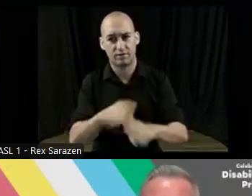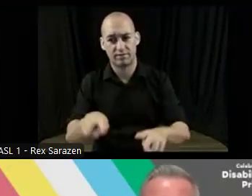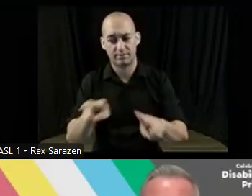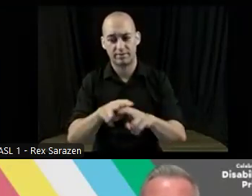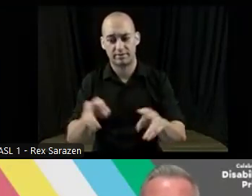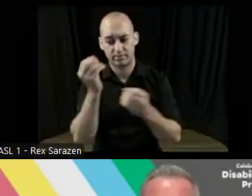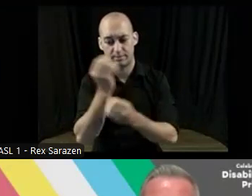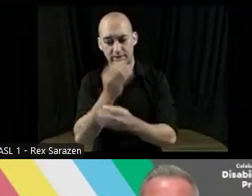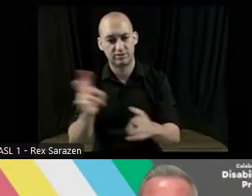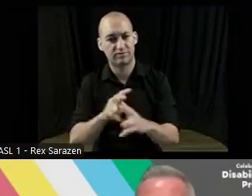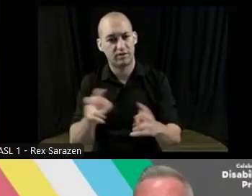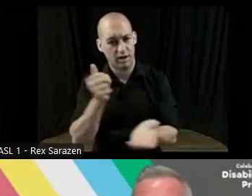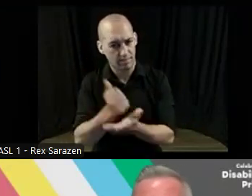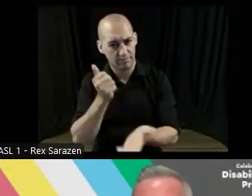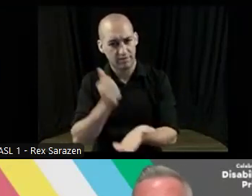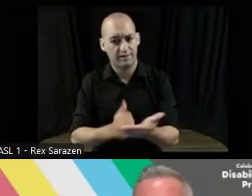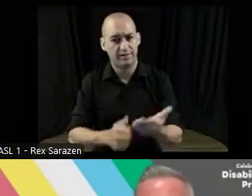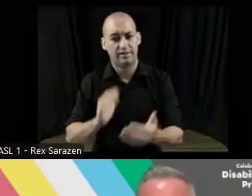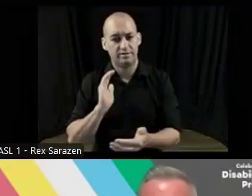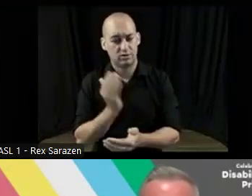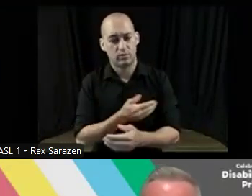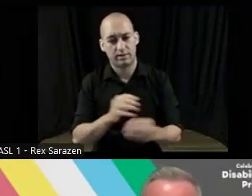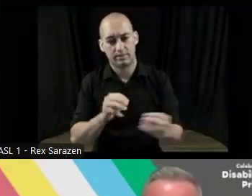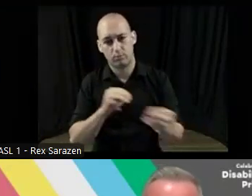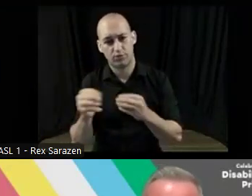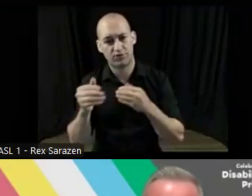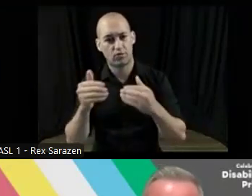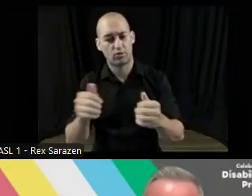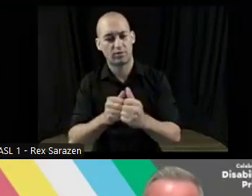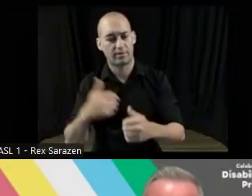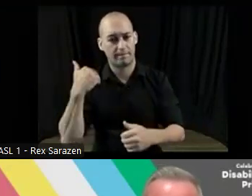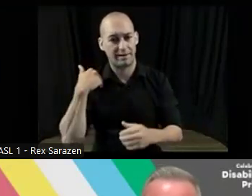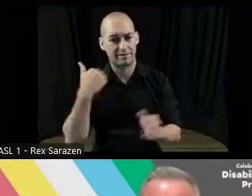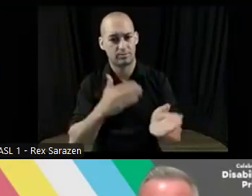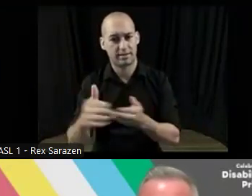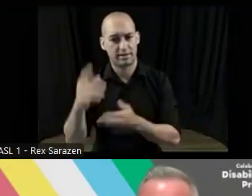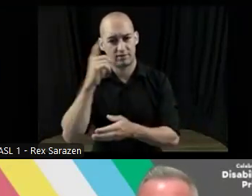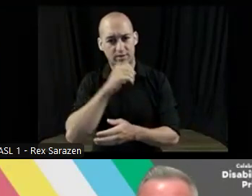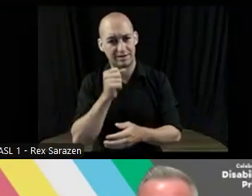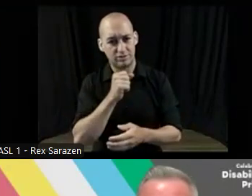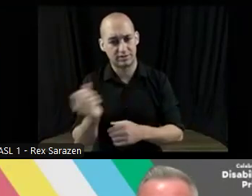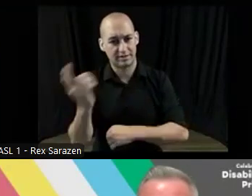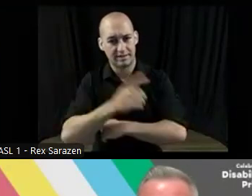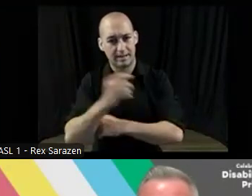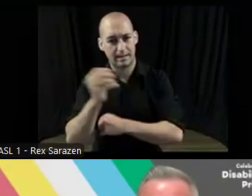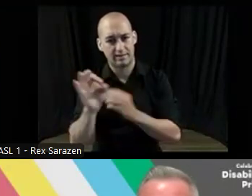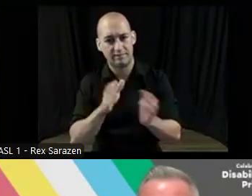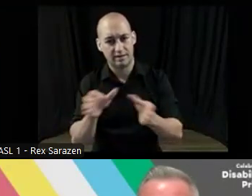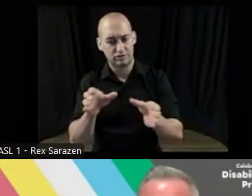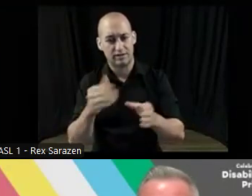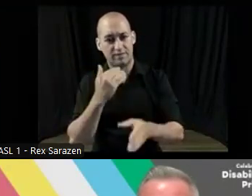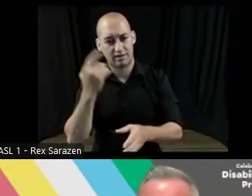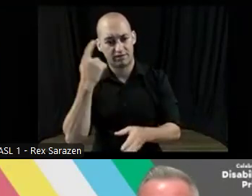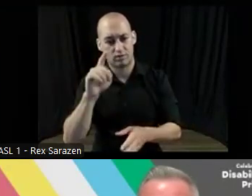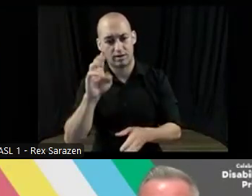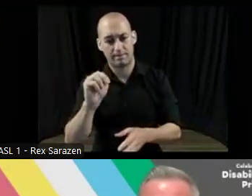helpful as we move forward with the Master Plan for Aging Day of Action. And thank you for the MPA team for